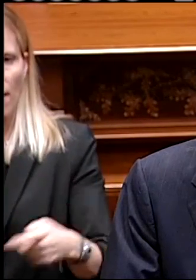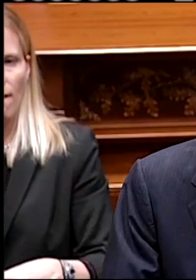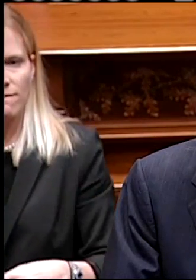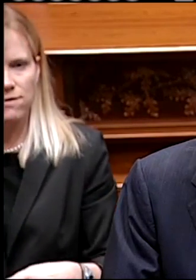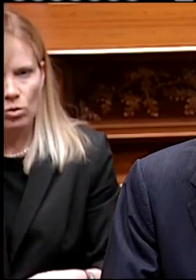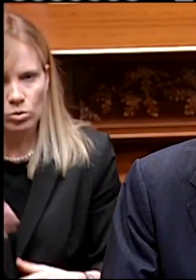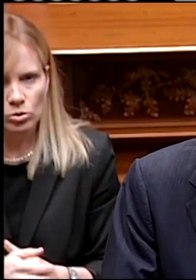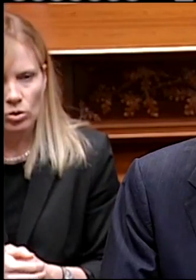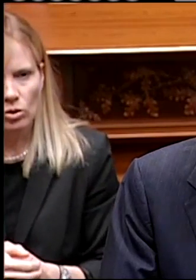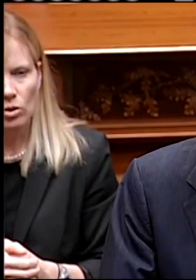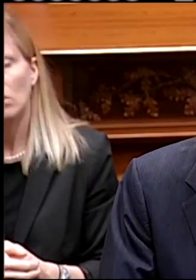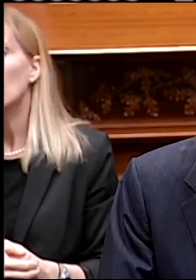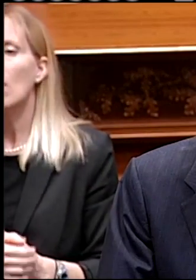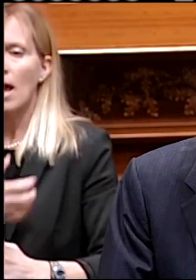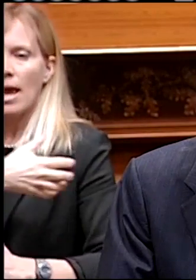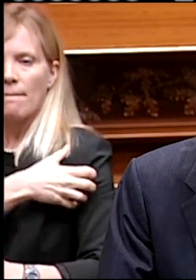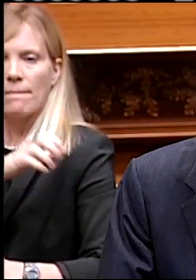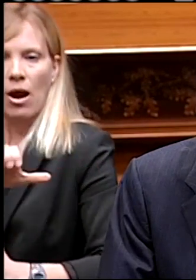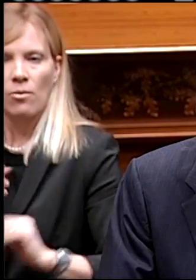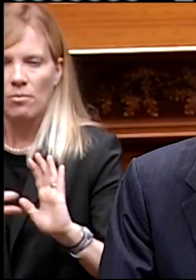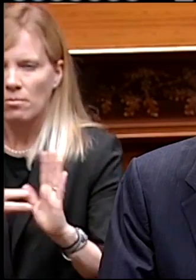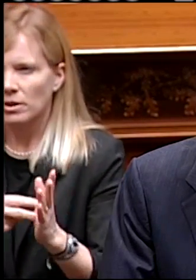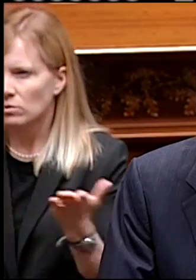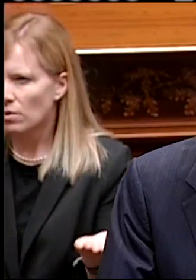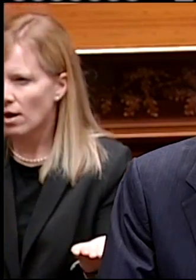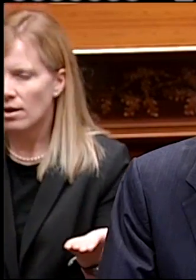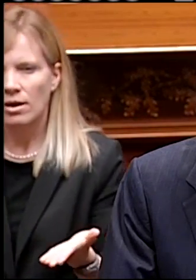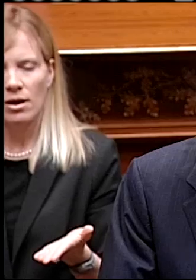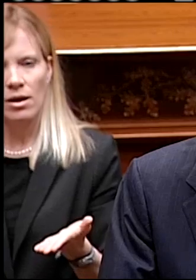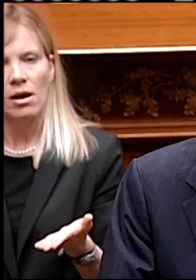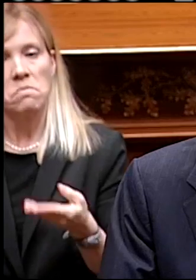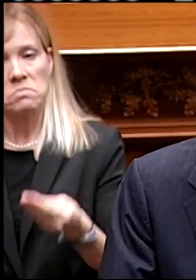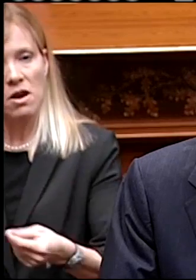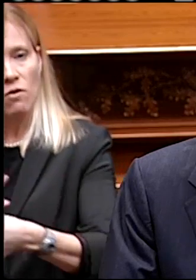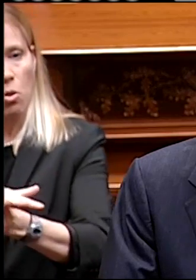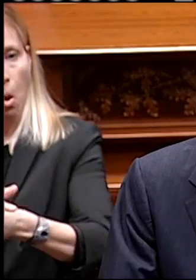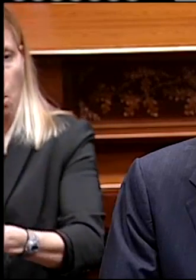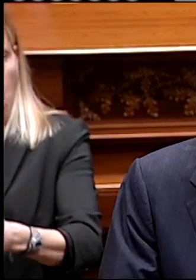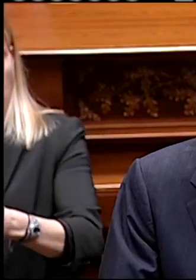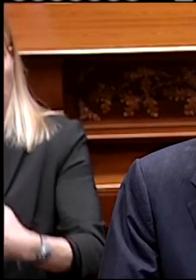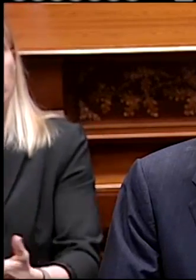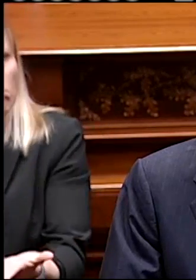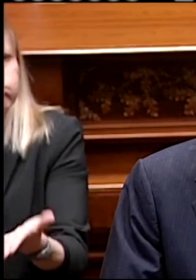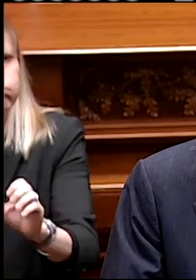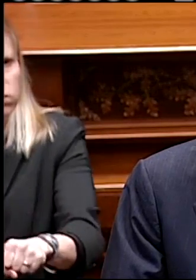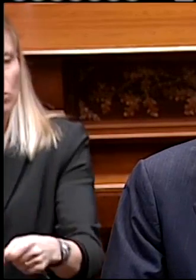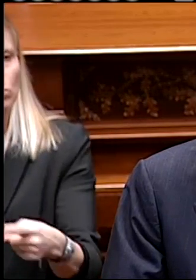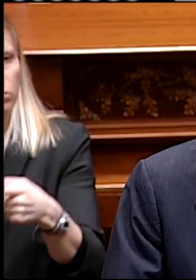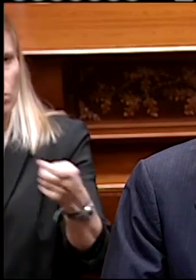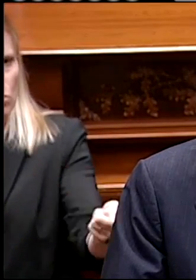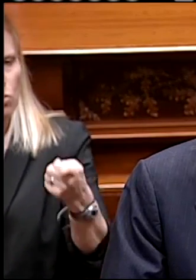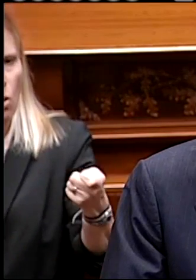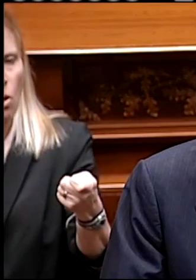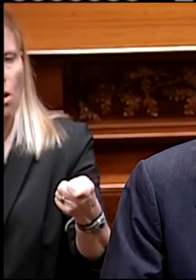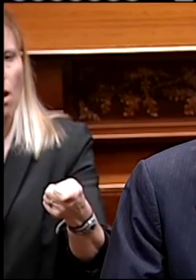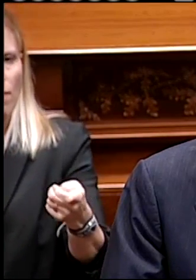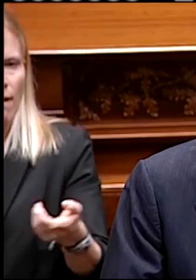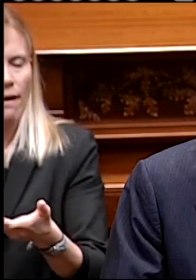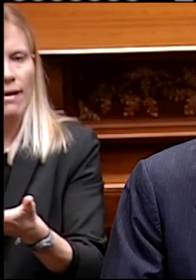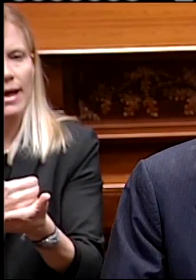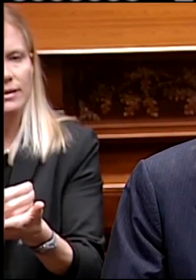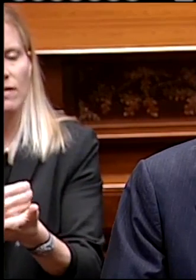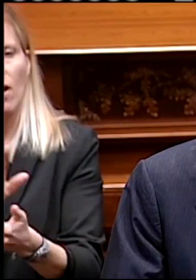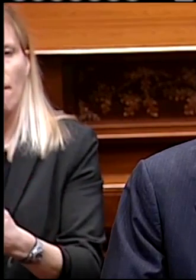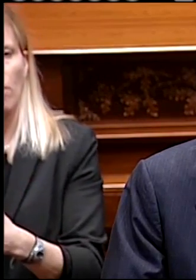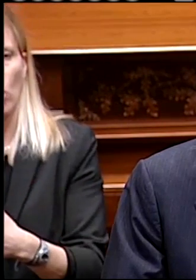futures. Empowerment means giving local voters the ability to control the collective